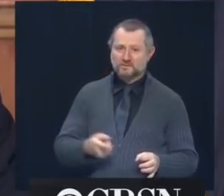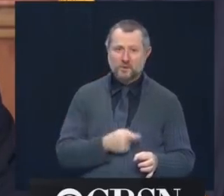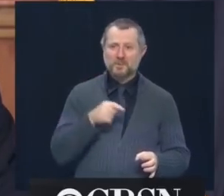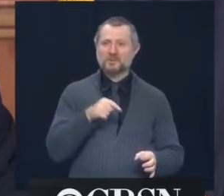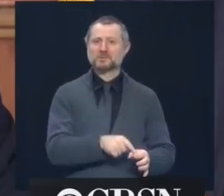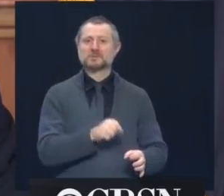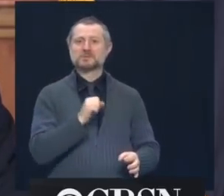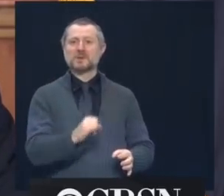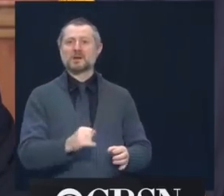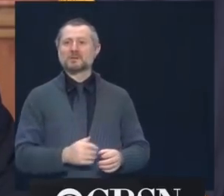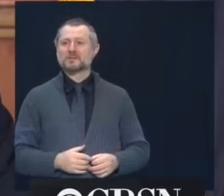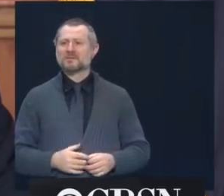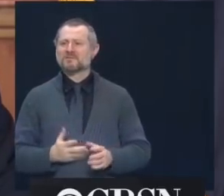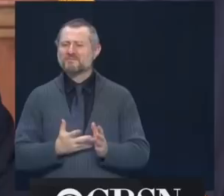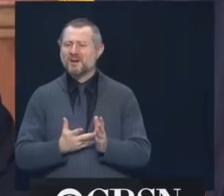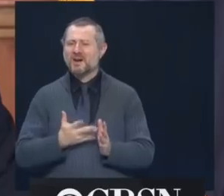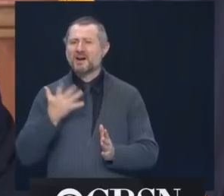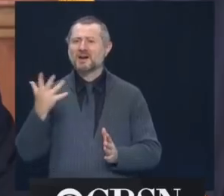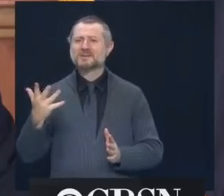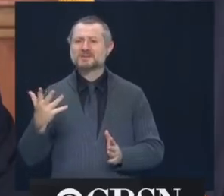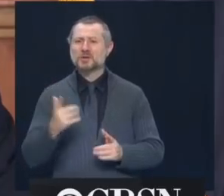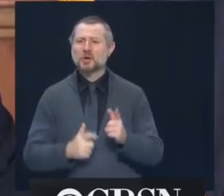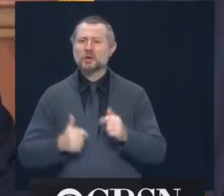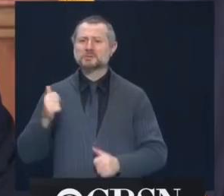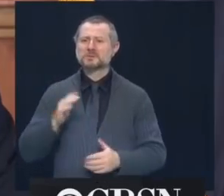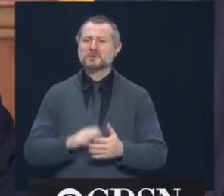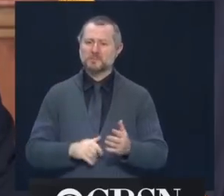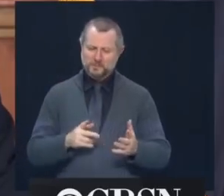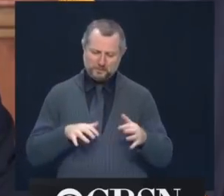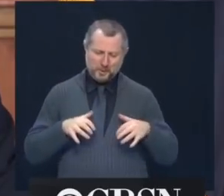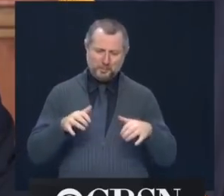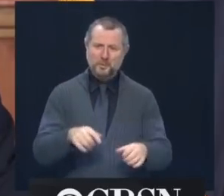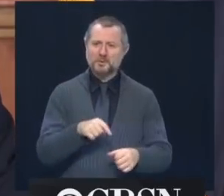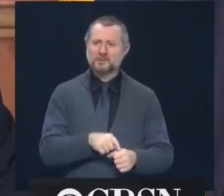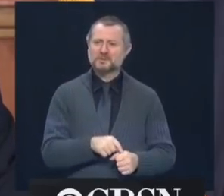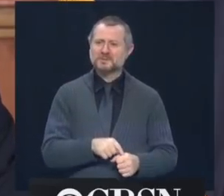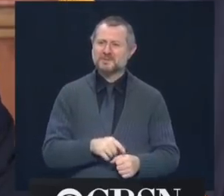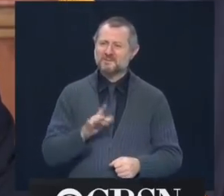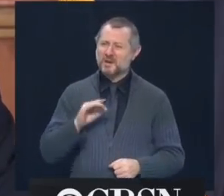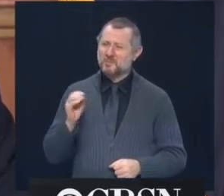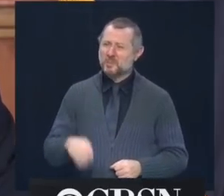5 times their population, 25%.